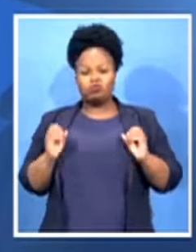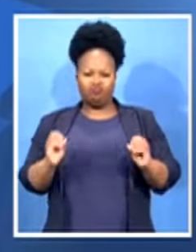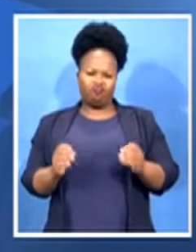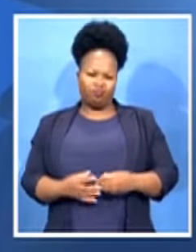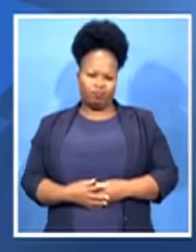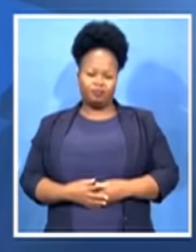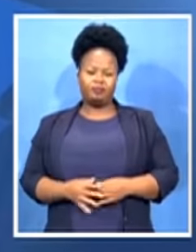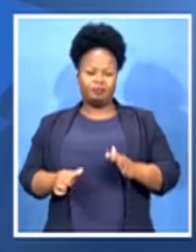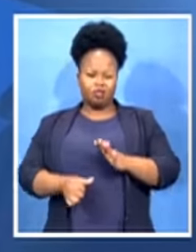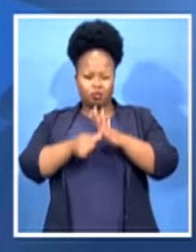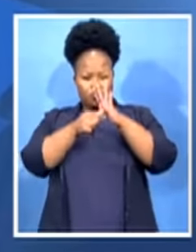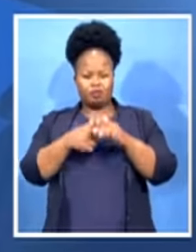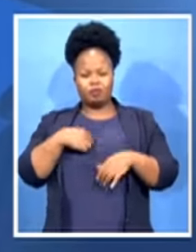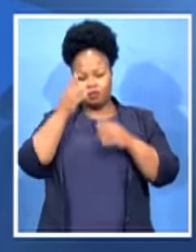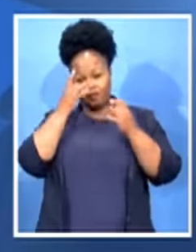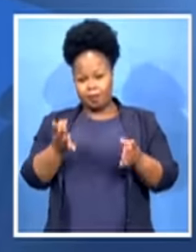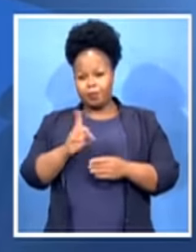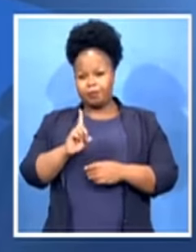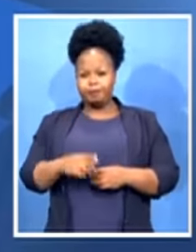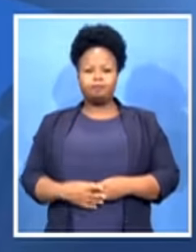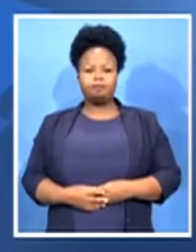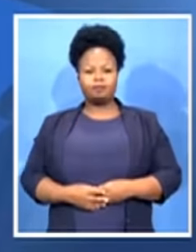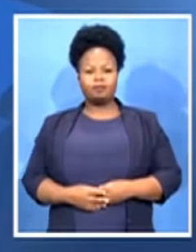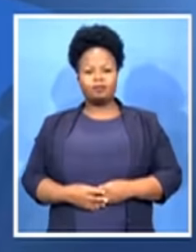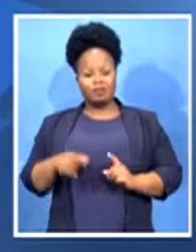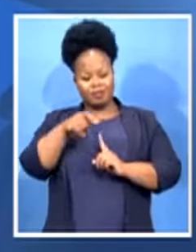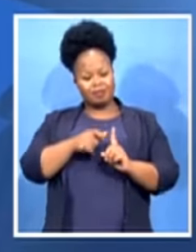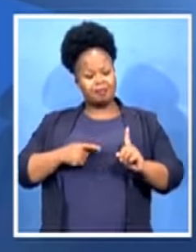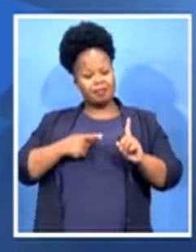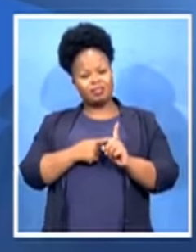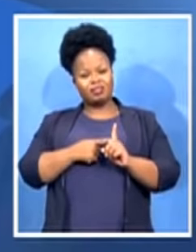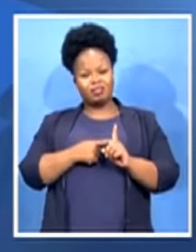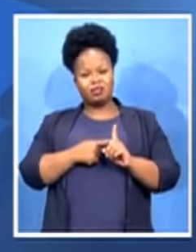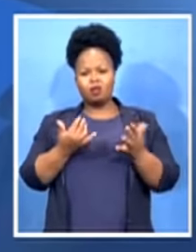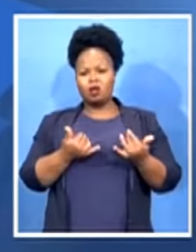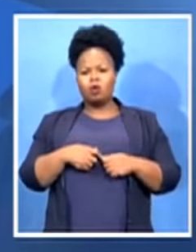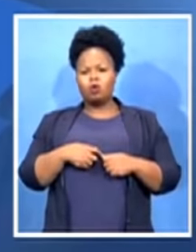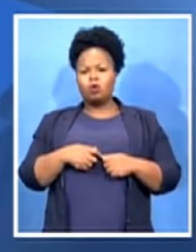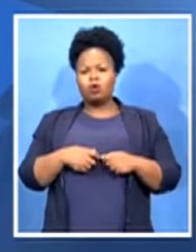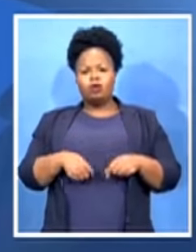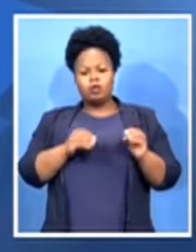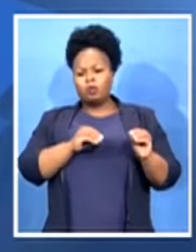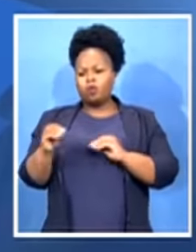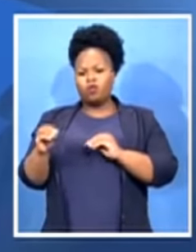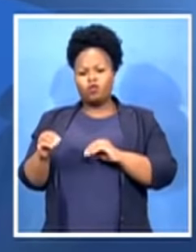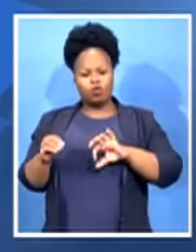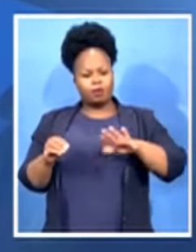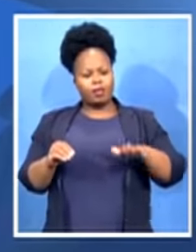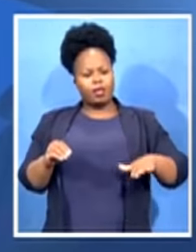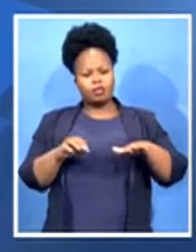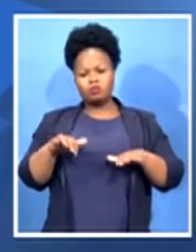is that when a person is mobile and has moved from one place to another, it then becomes difficult for us to